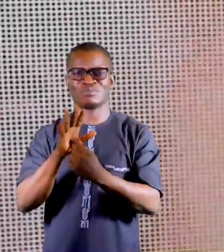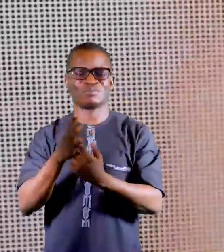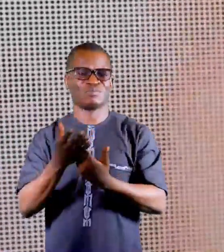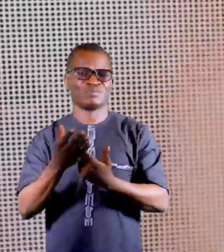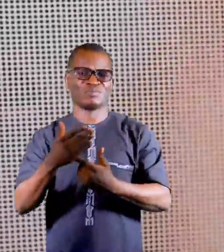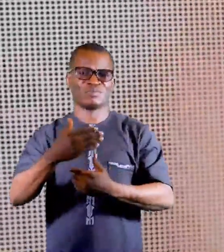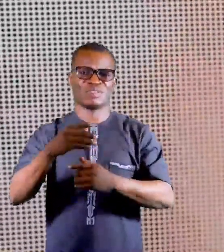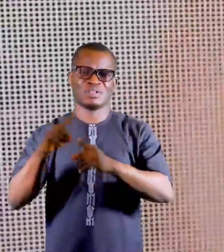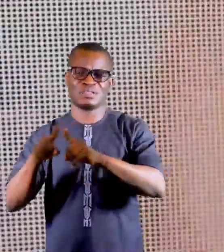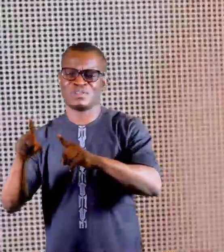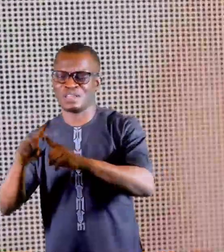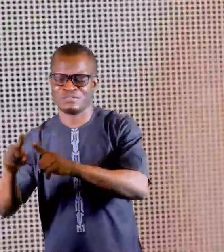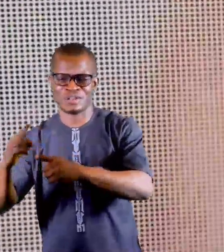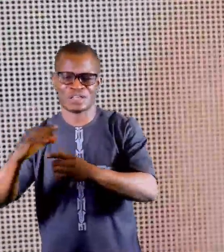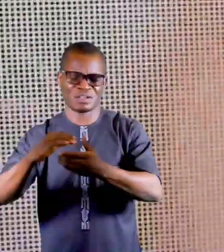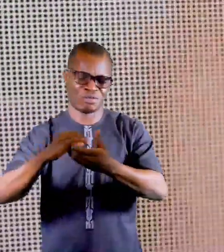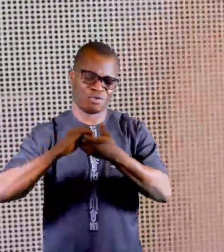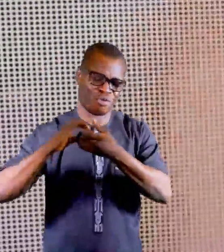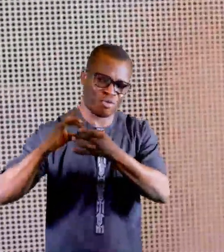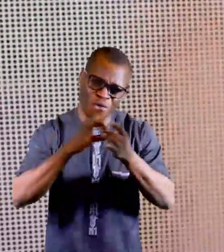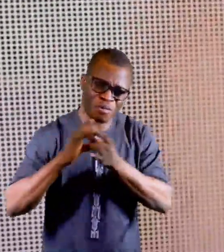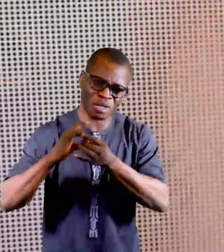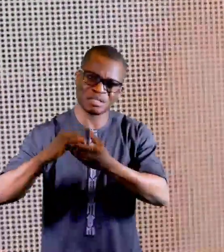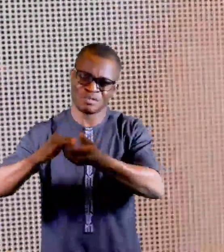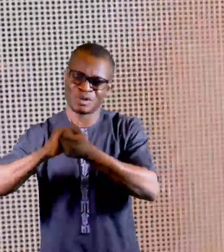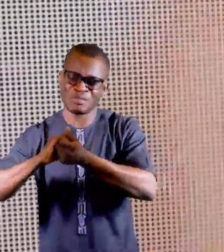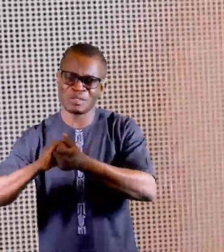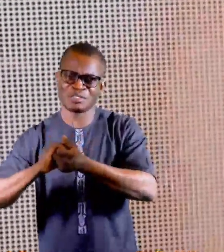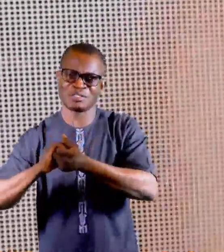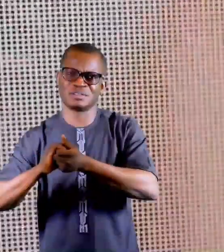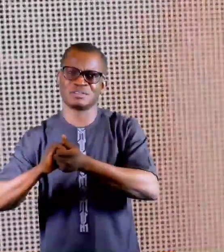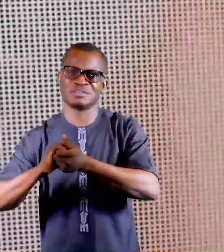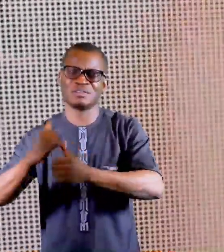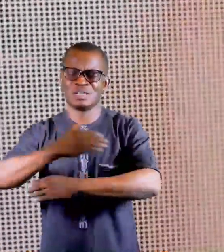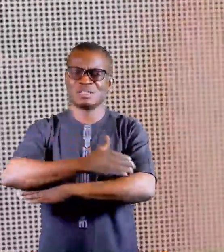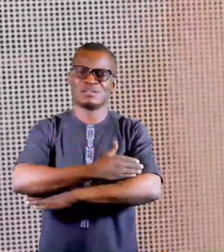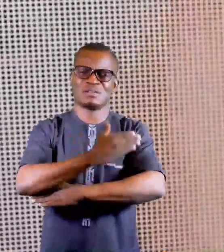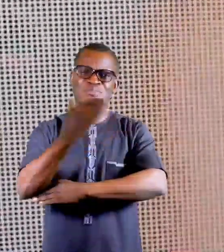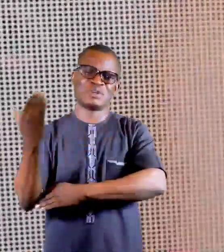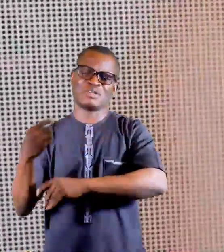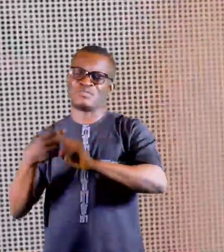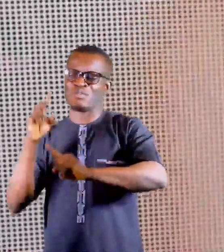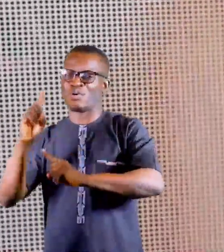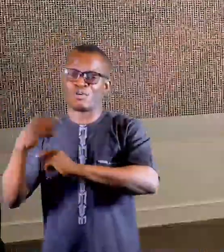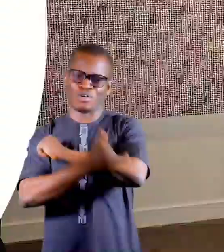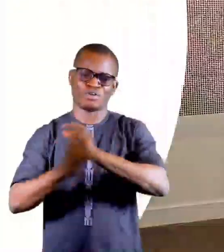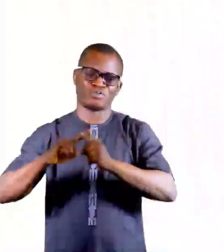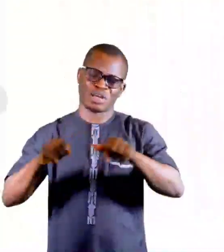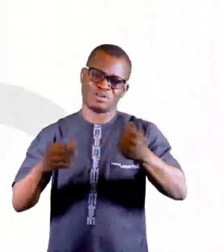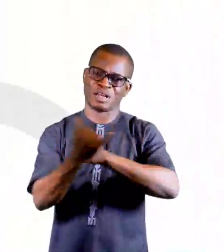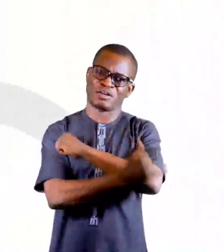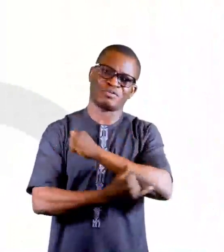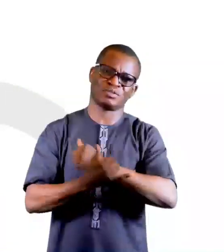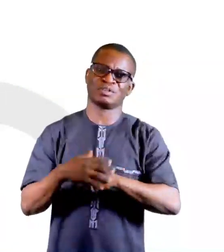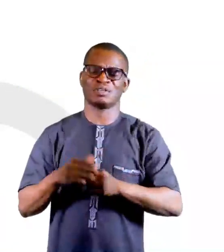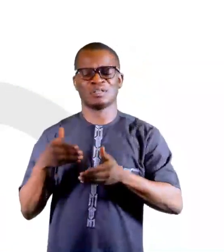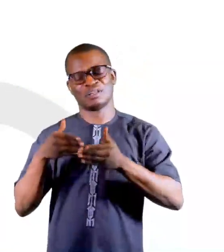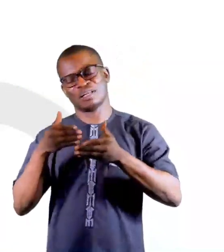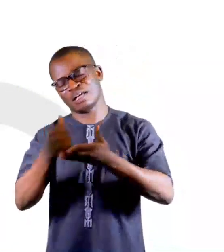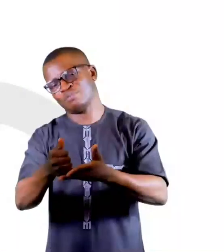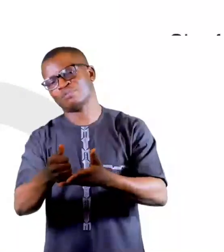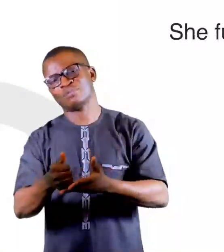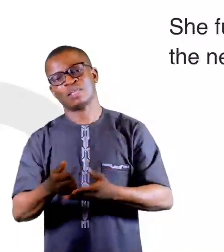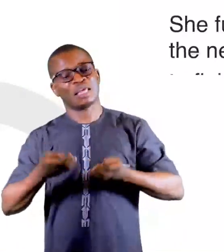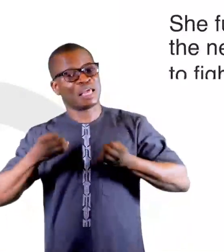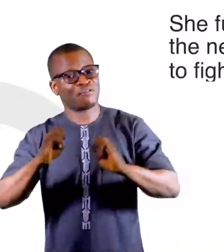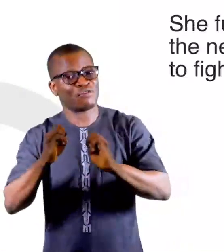what trans-border cooperation and collaboration is all about. She further highlighted the